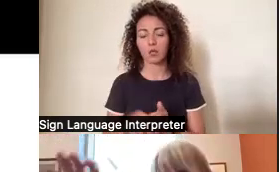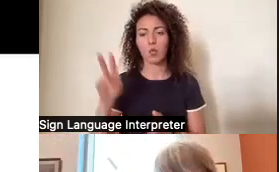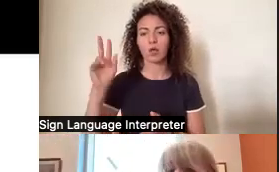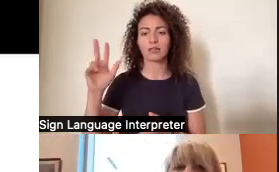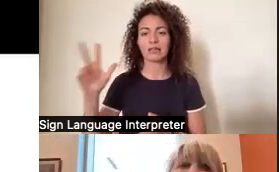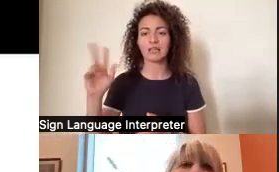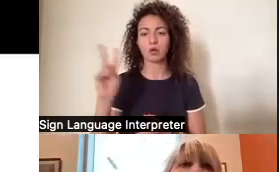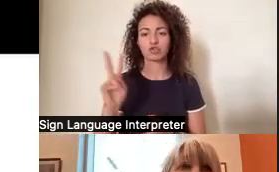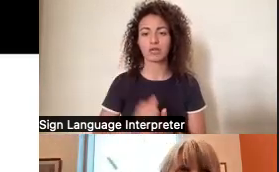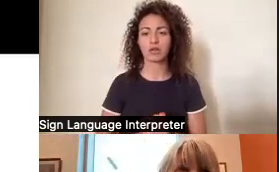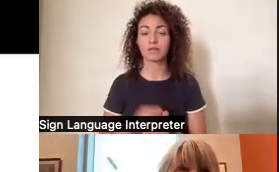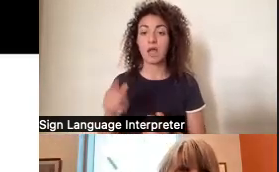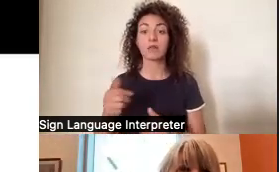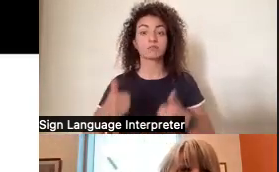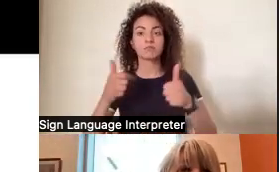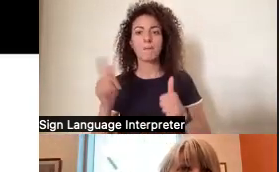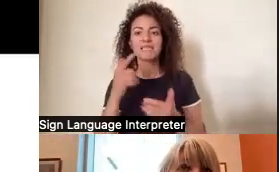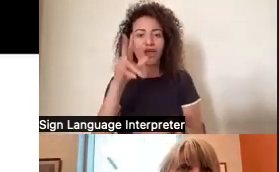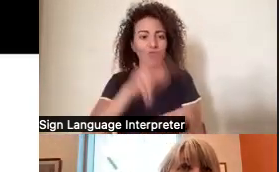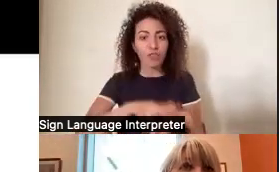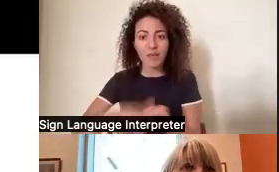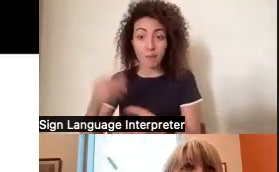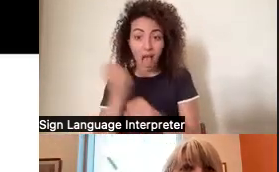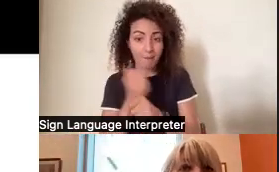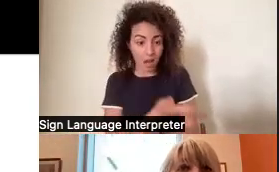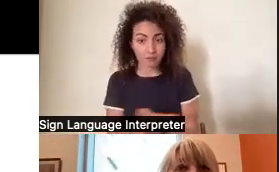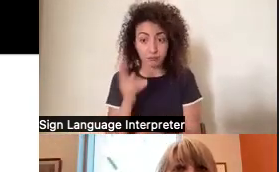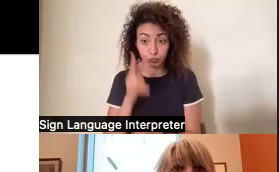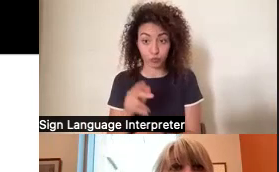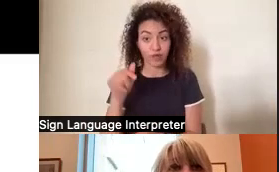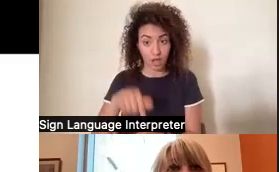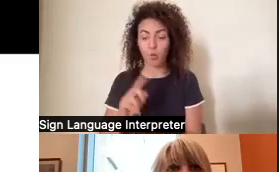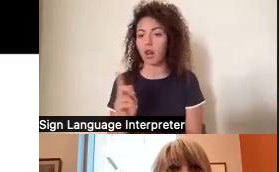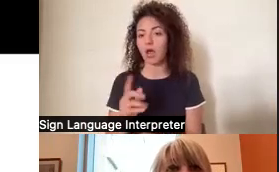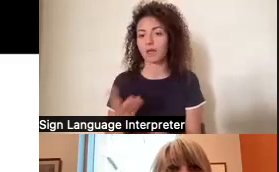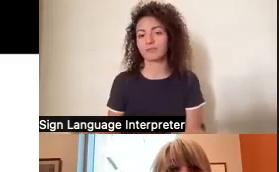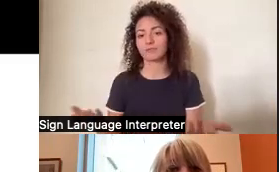it's in terms of the implementation of those treaties. Next slide, please.